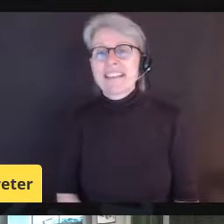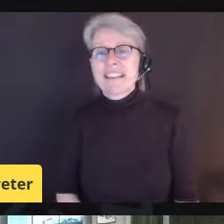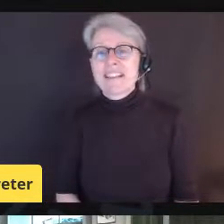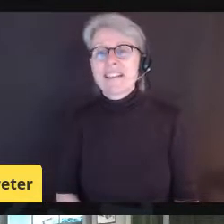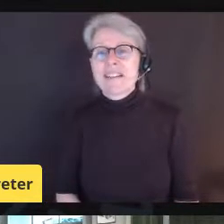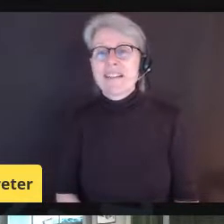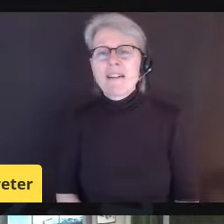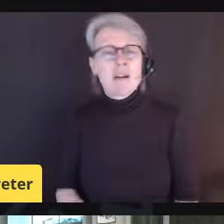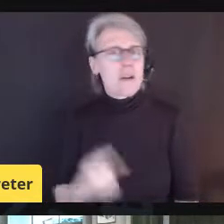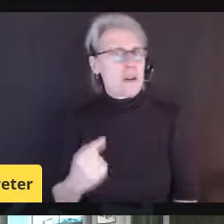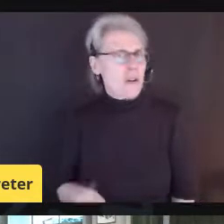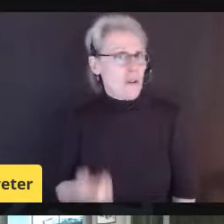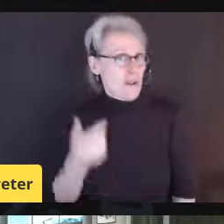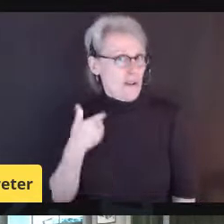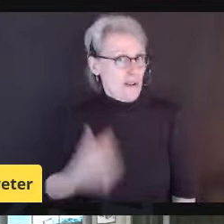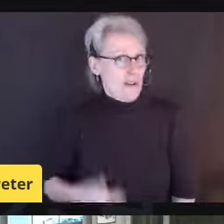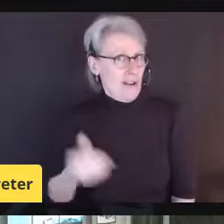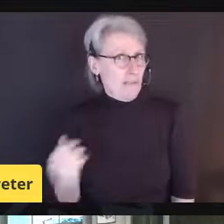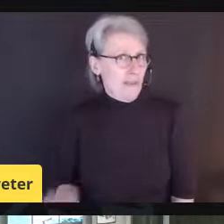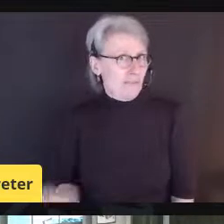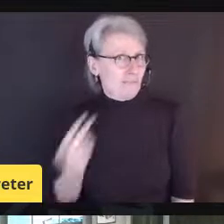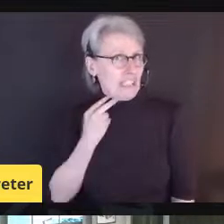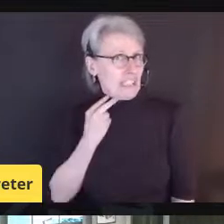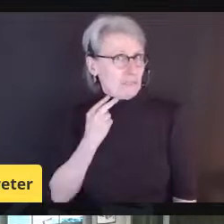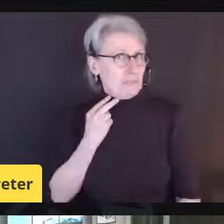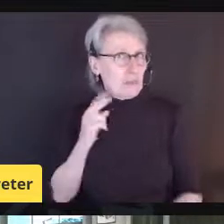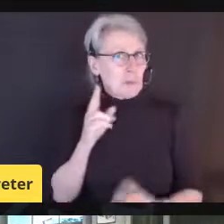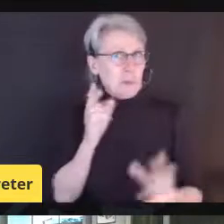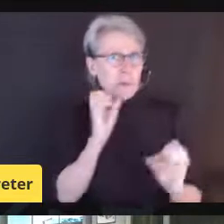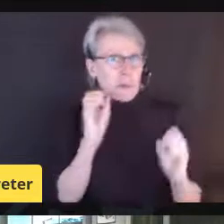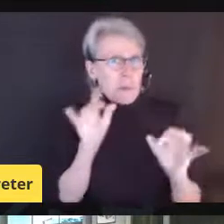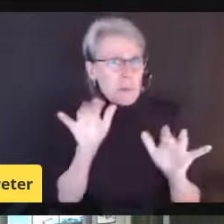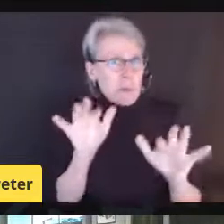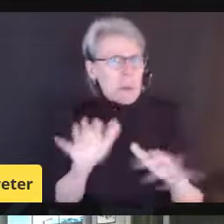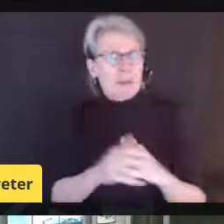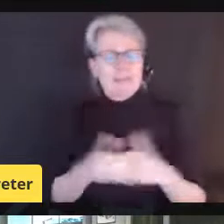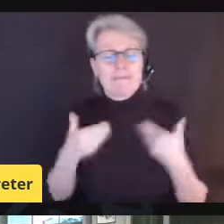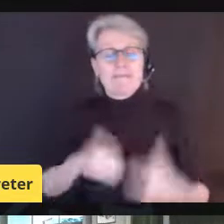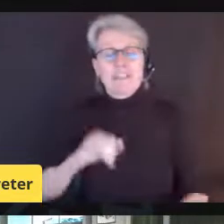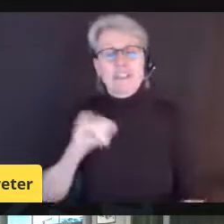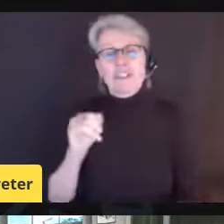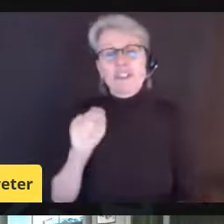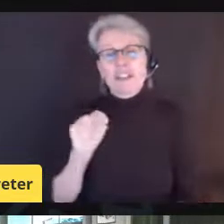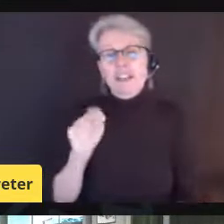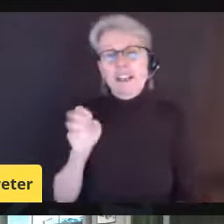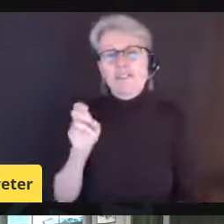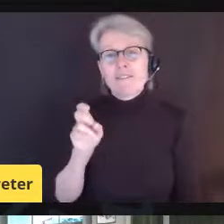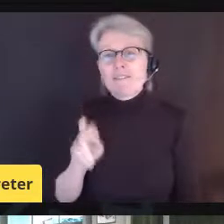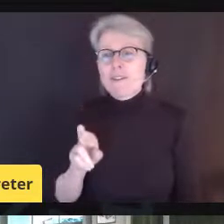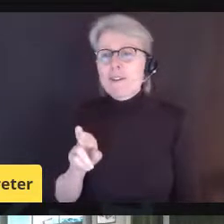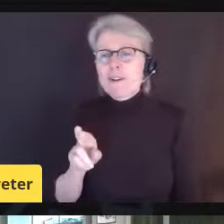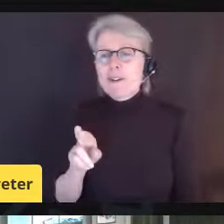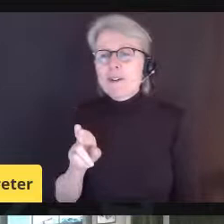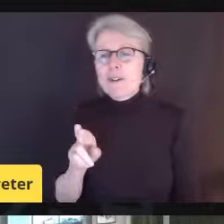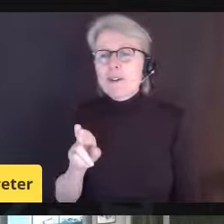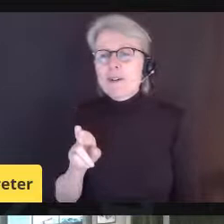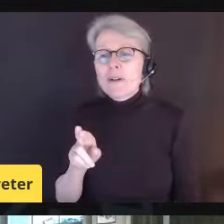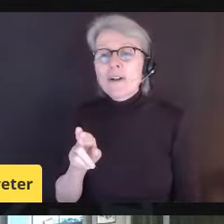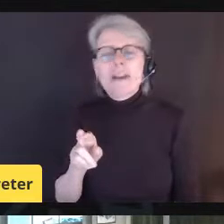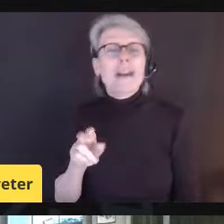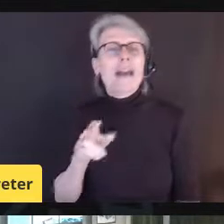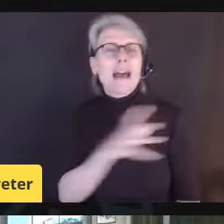A victim, how appropriate. Aww. My name is Jennifer, and I was a funeral